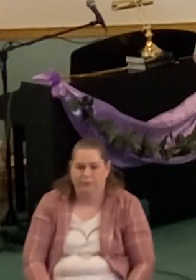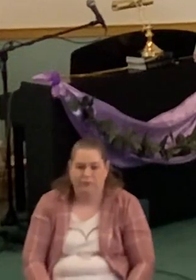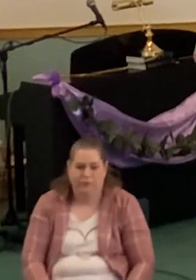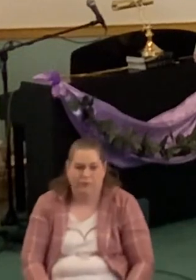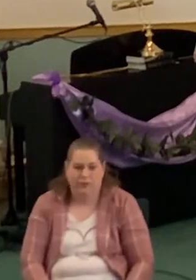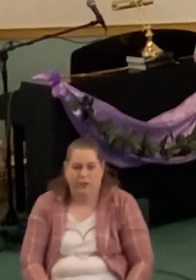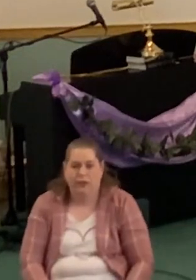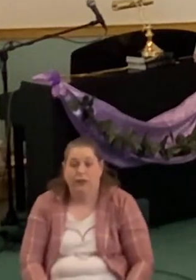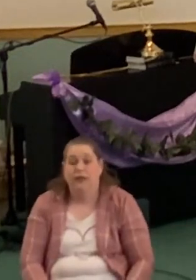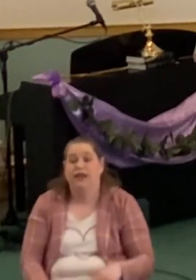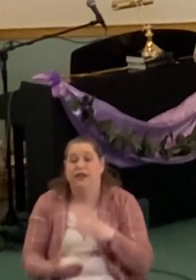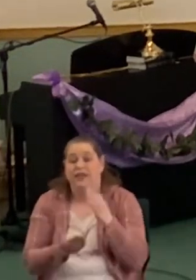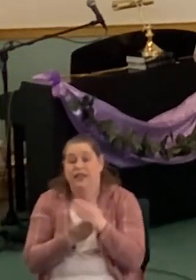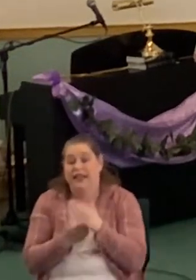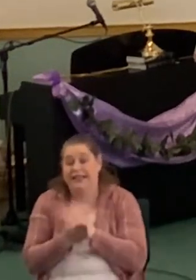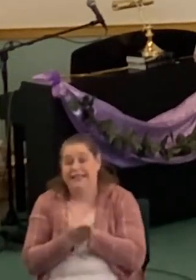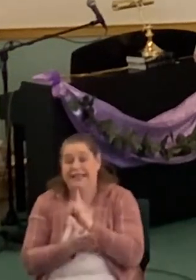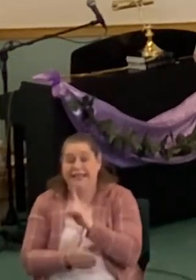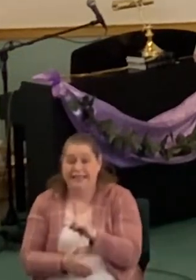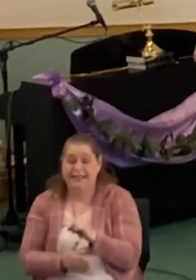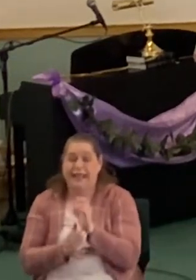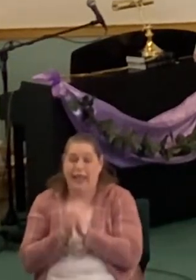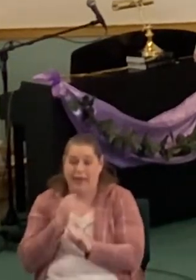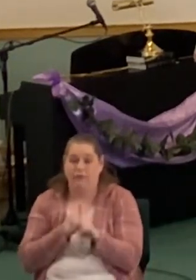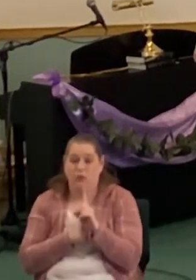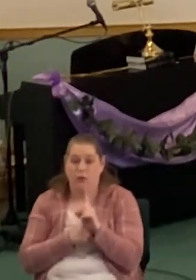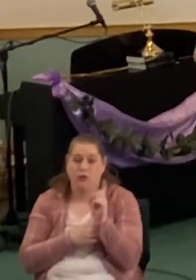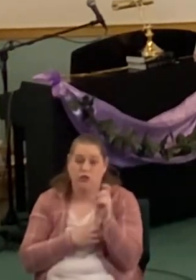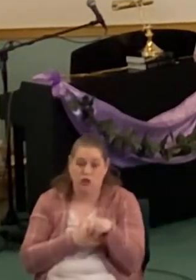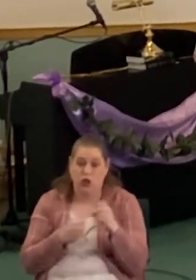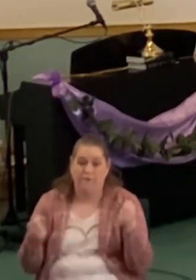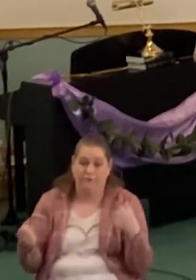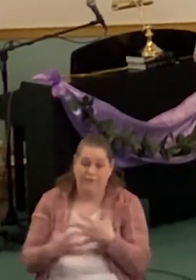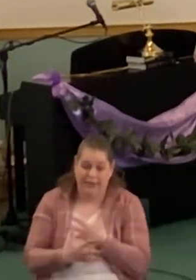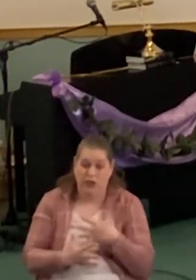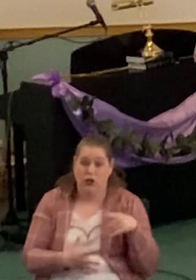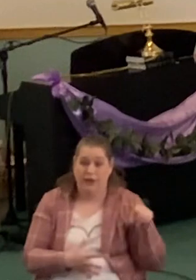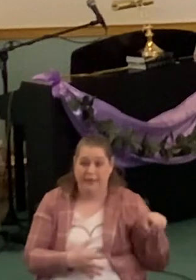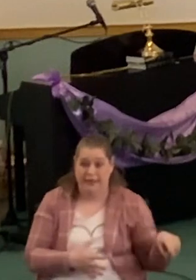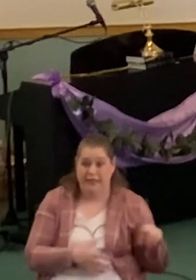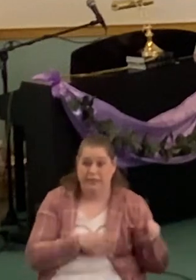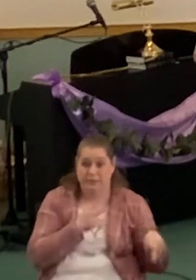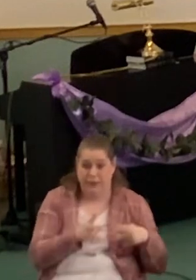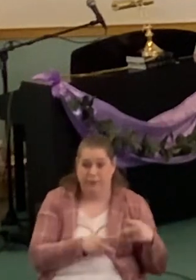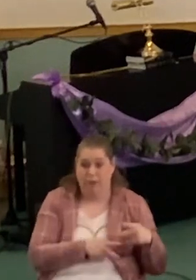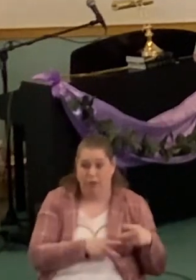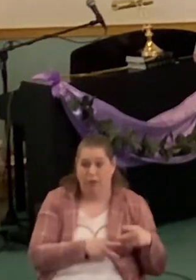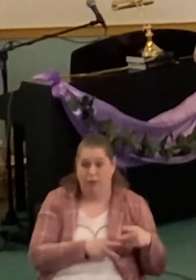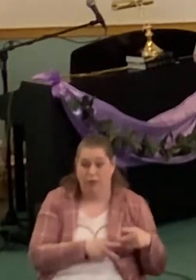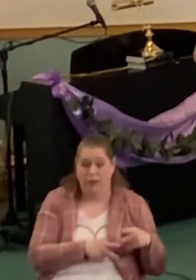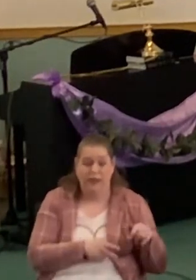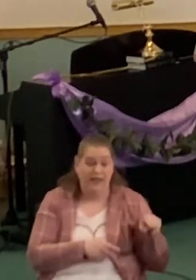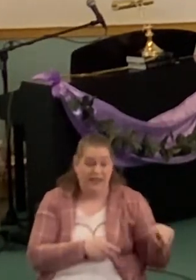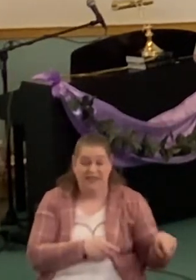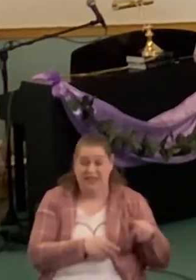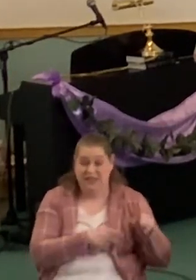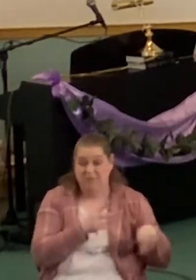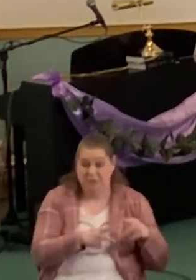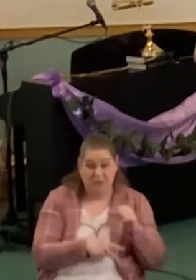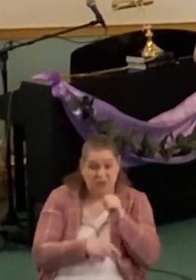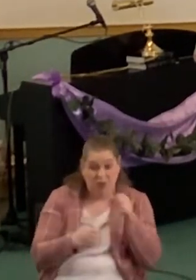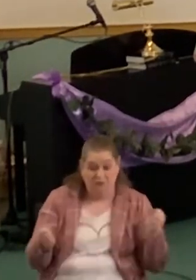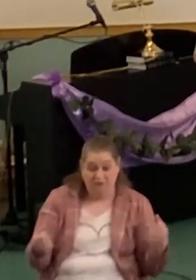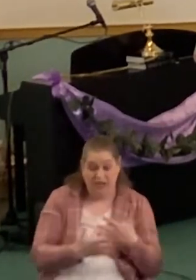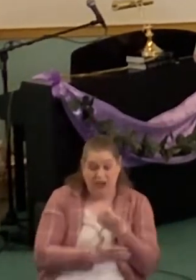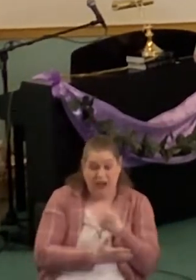The lesson here is that everyone should fear these people, these Babylonians. These Babylonians don't fear anyone,